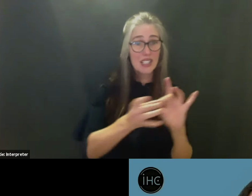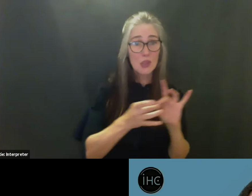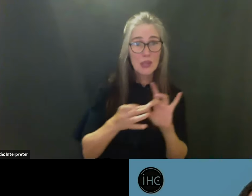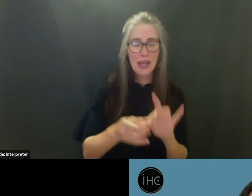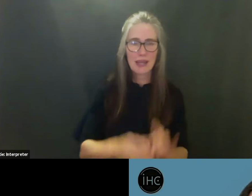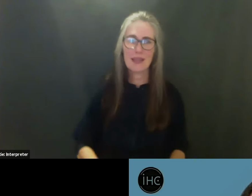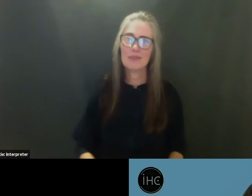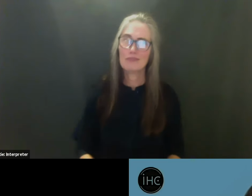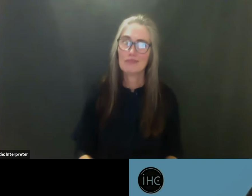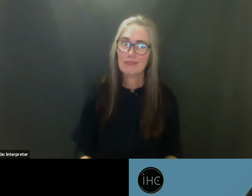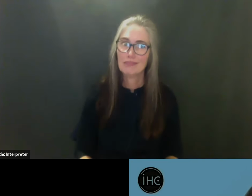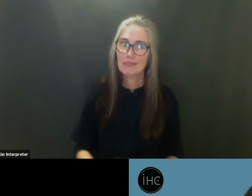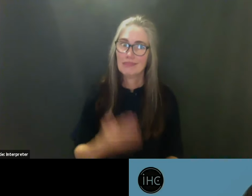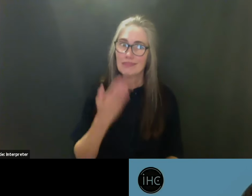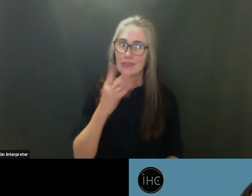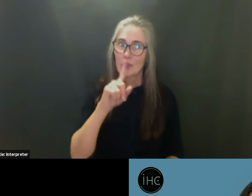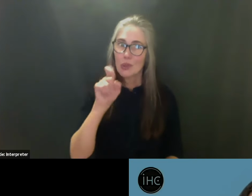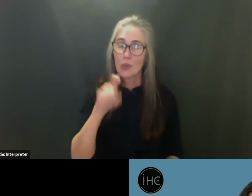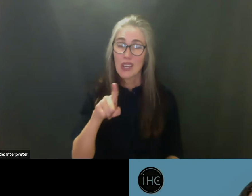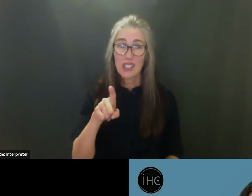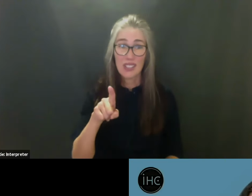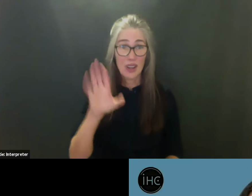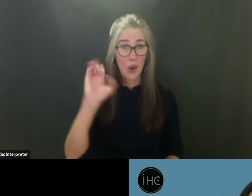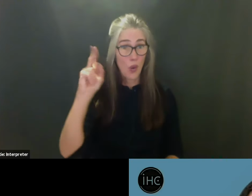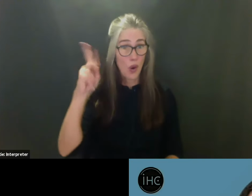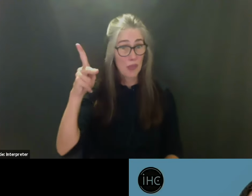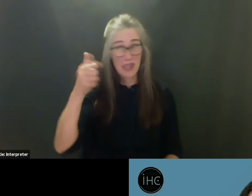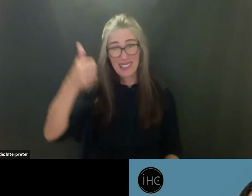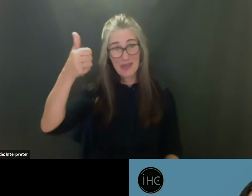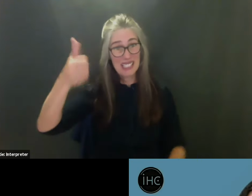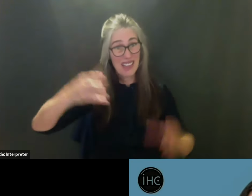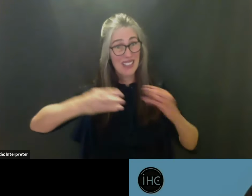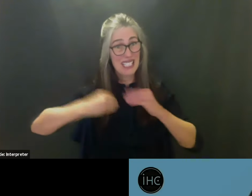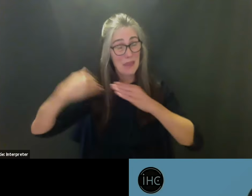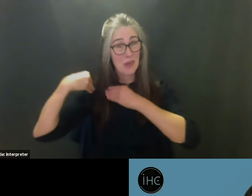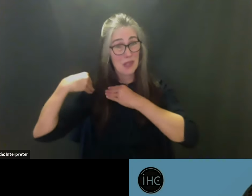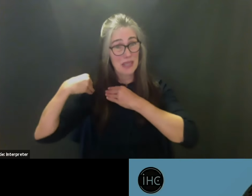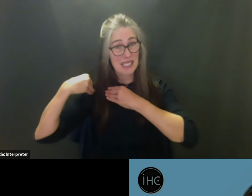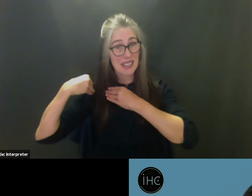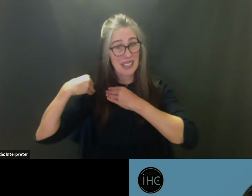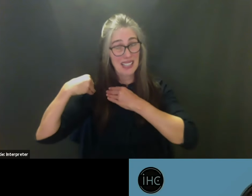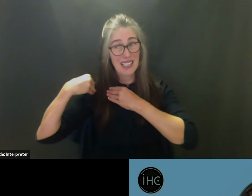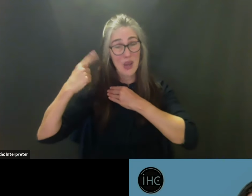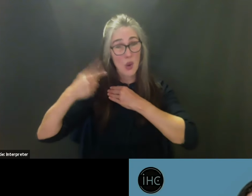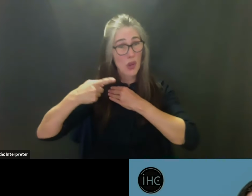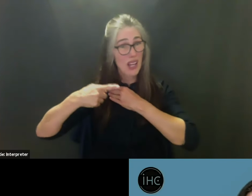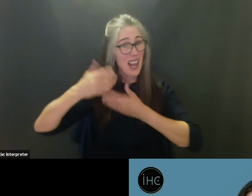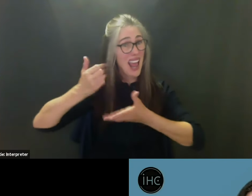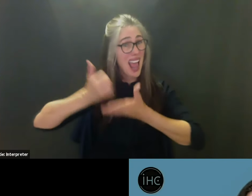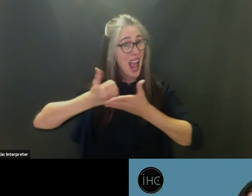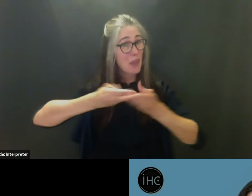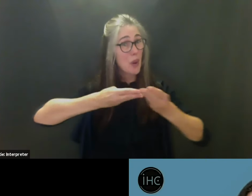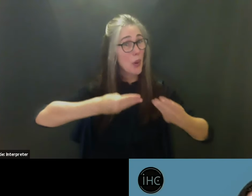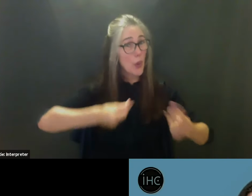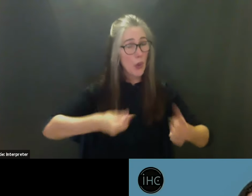there. Um, I think that Citizens United is a big problem, but it kind of caps. It's a